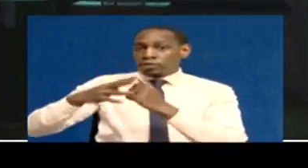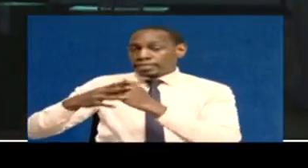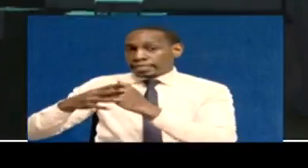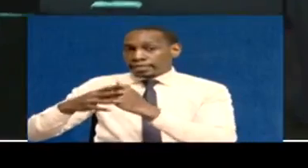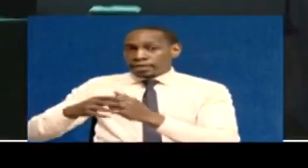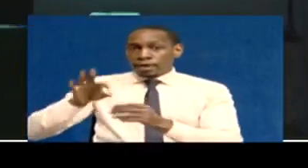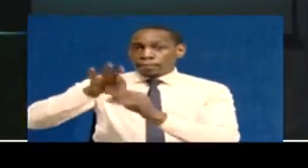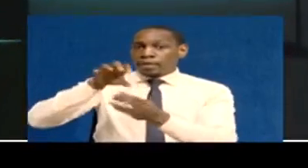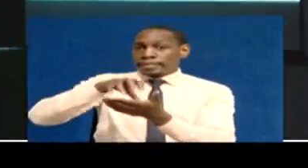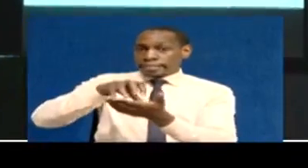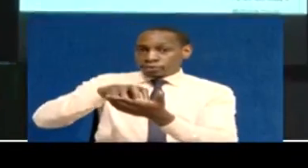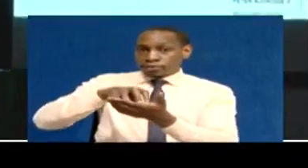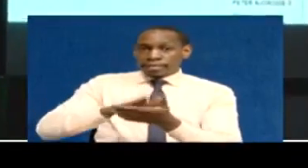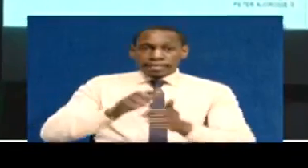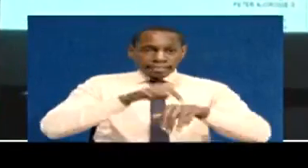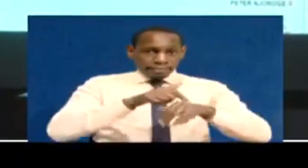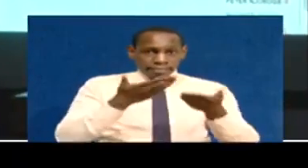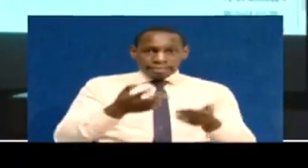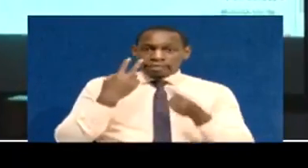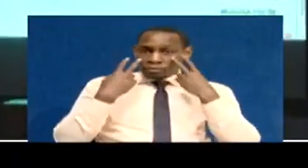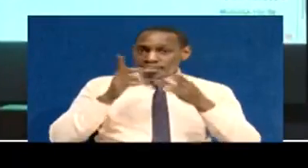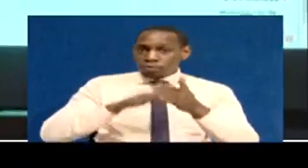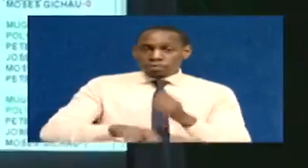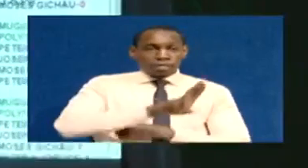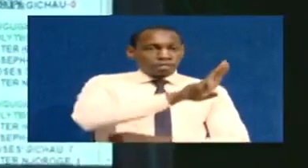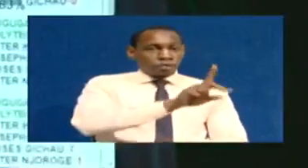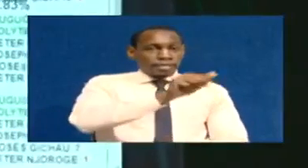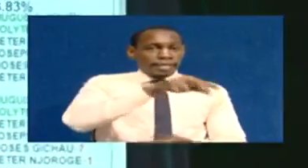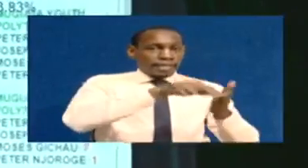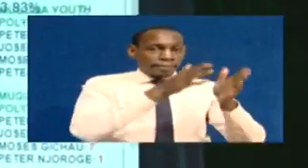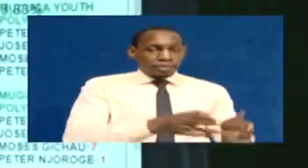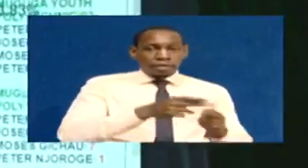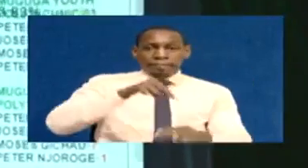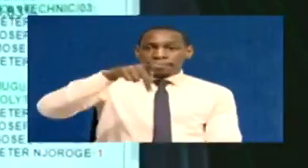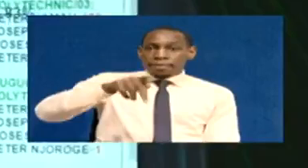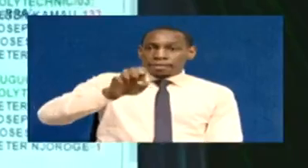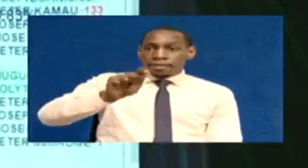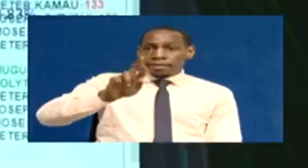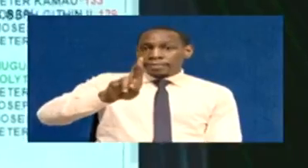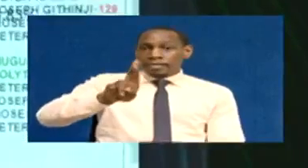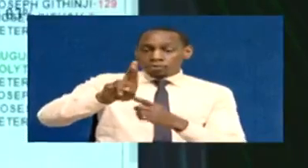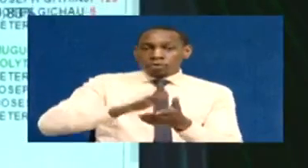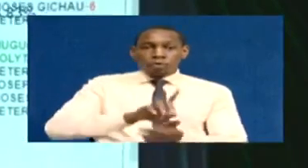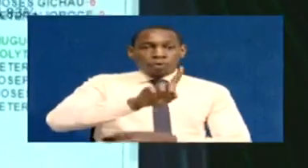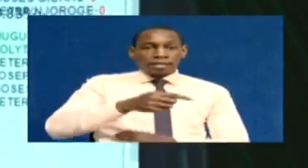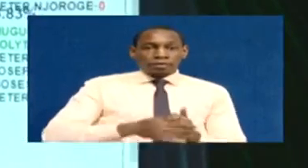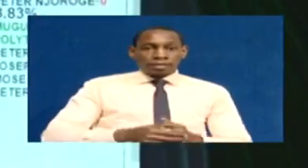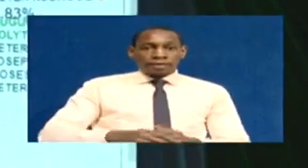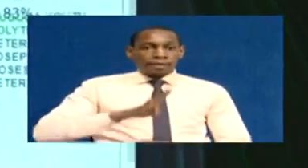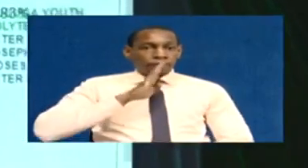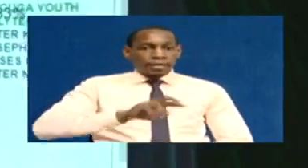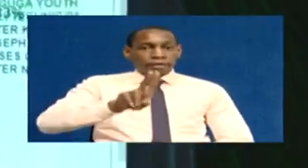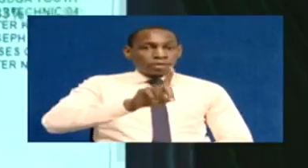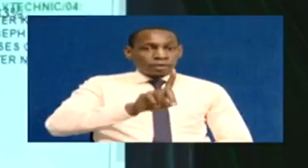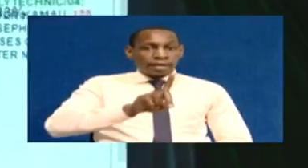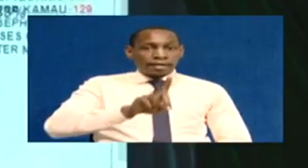29 polling stations. And at the moment, we see that UDA candidate Peter Thumbi Kamau is at